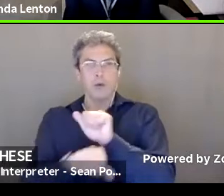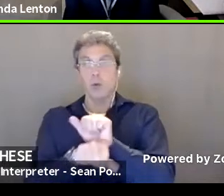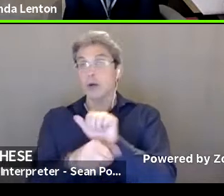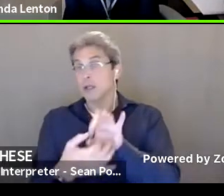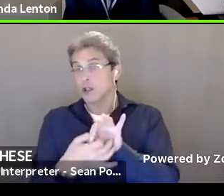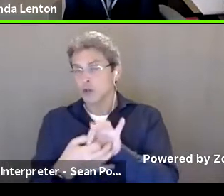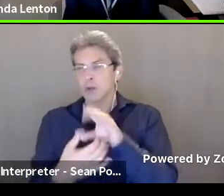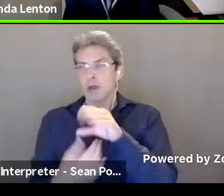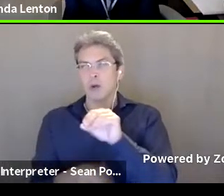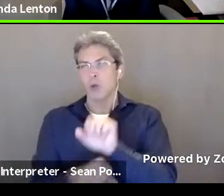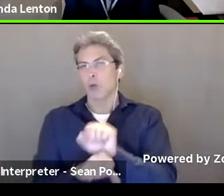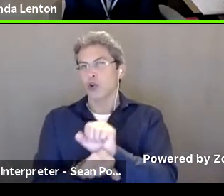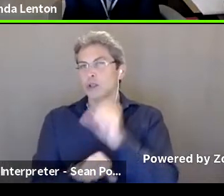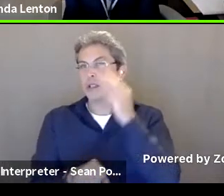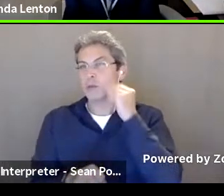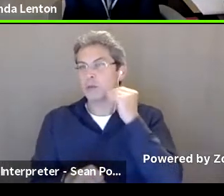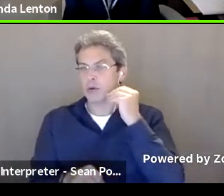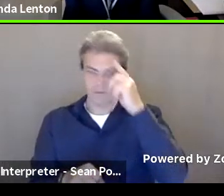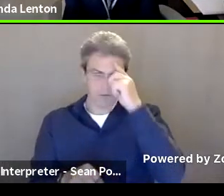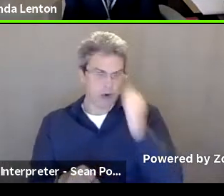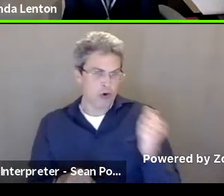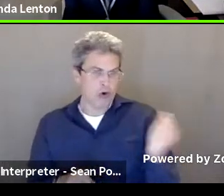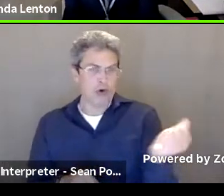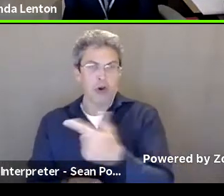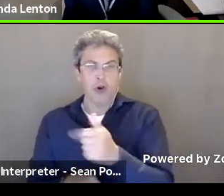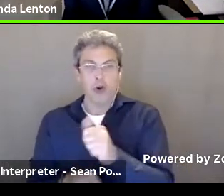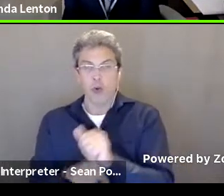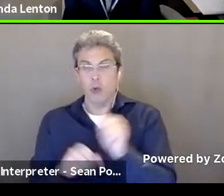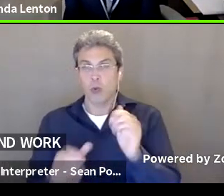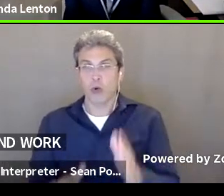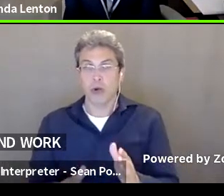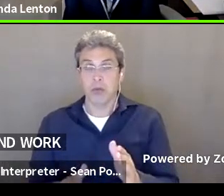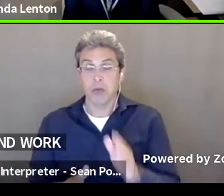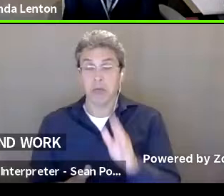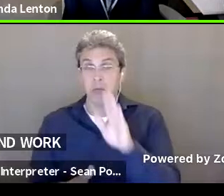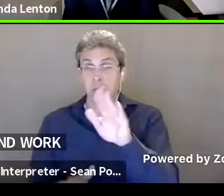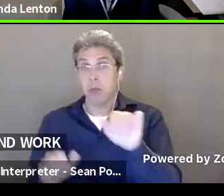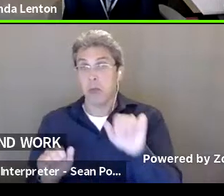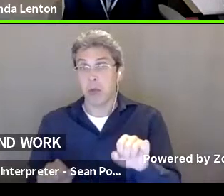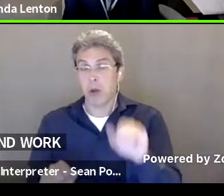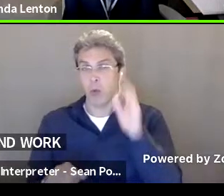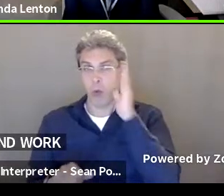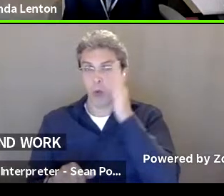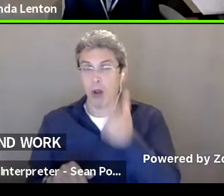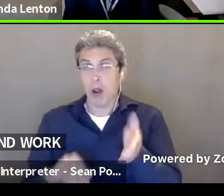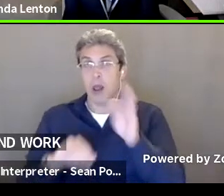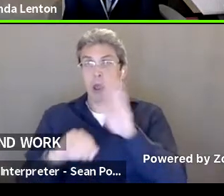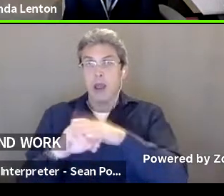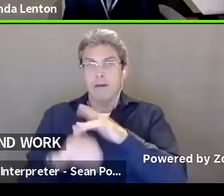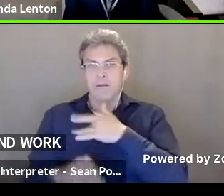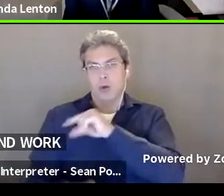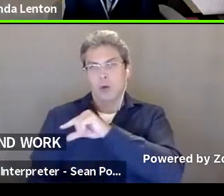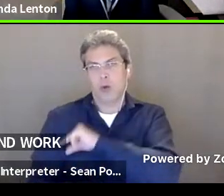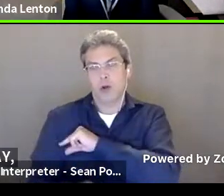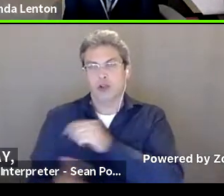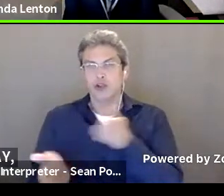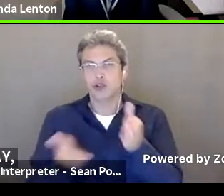employee groups while not in any way, and perhaps even enhancing the services for our students and our faculty.